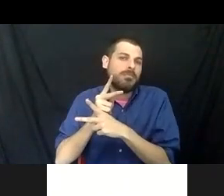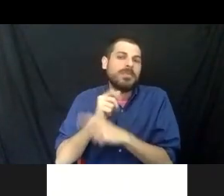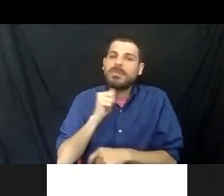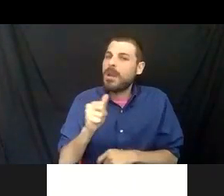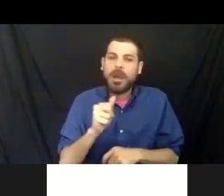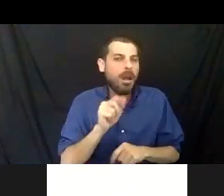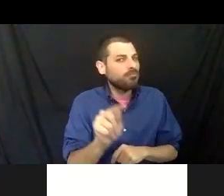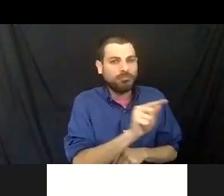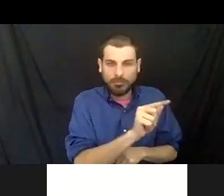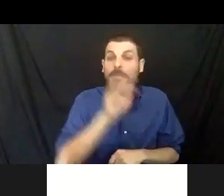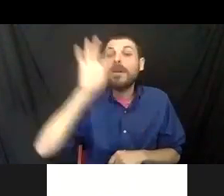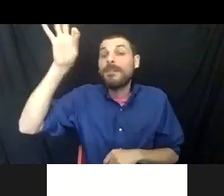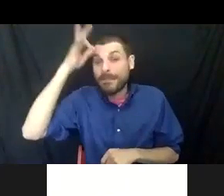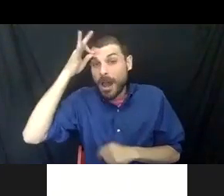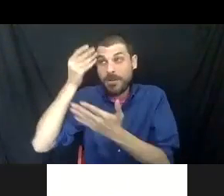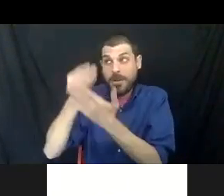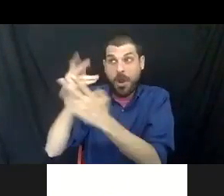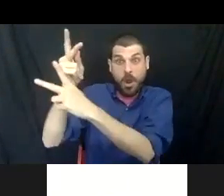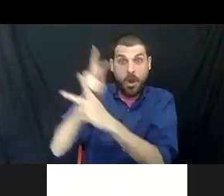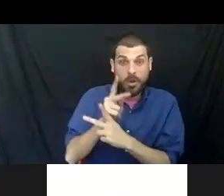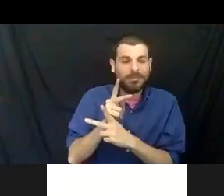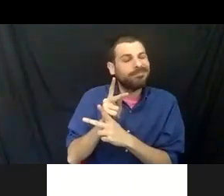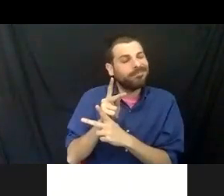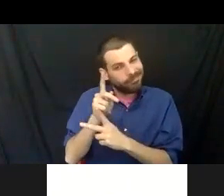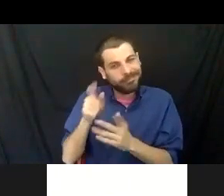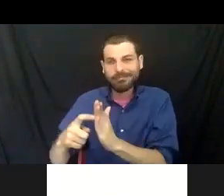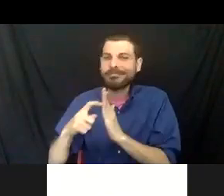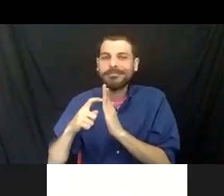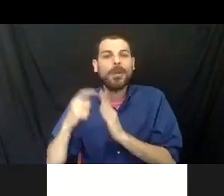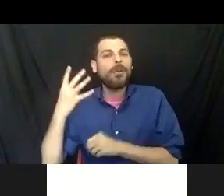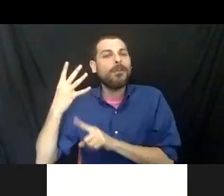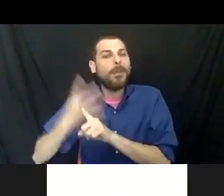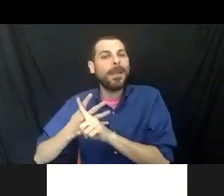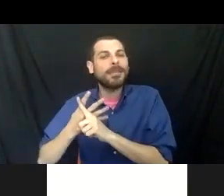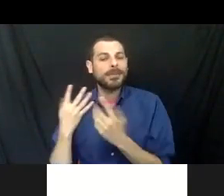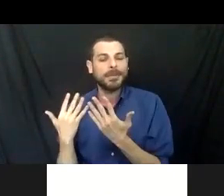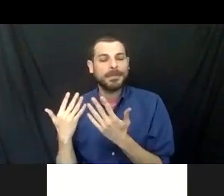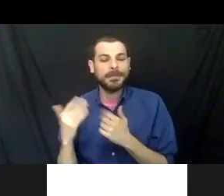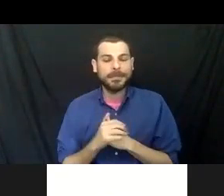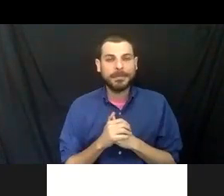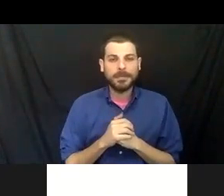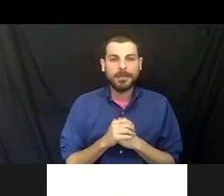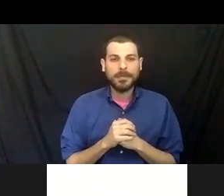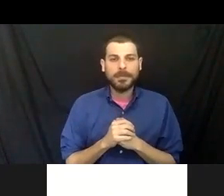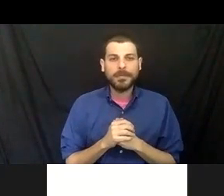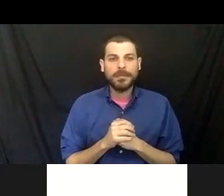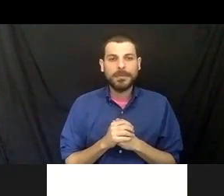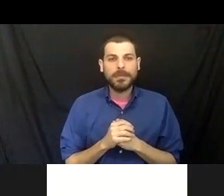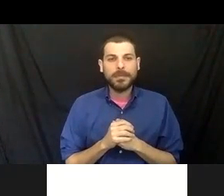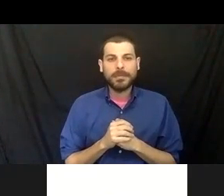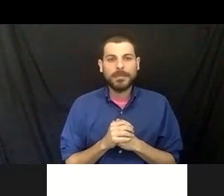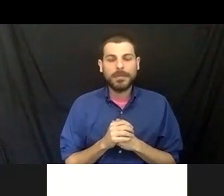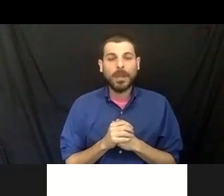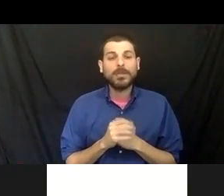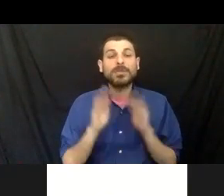action to take your house away from you. So, the takeaway, I think, is it's urgent if you get behind,